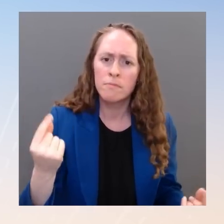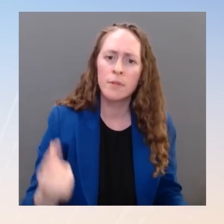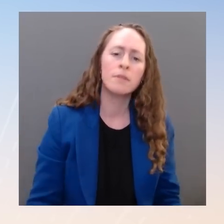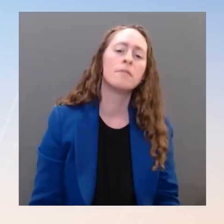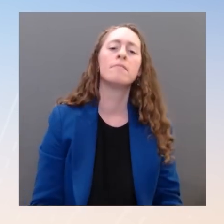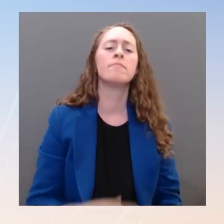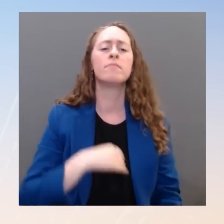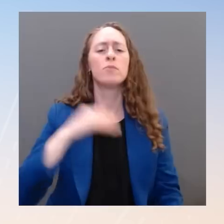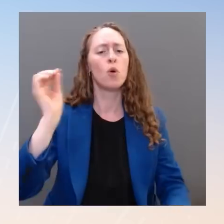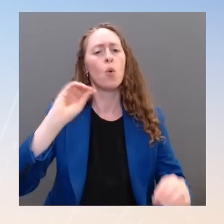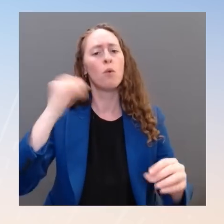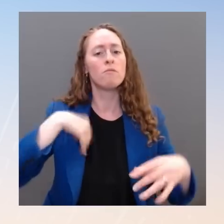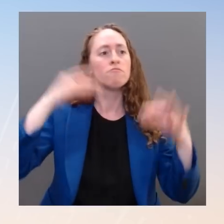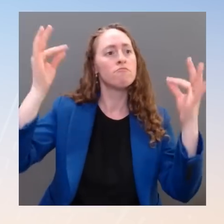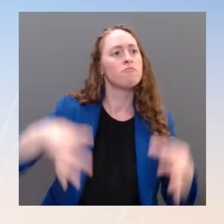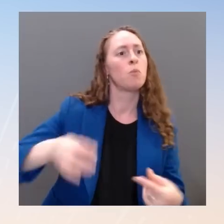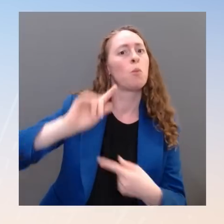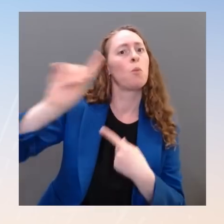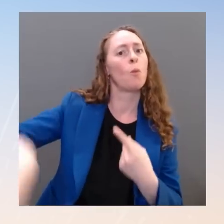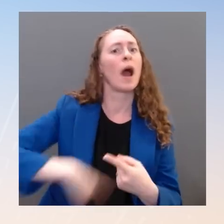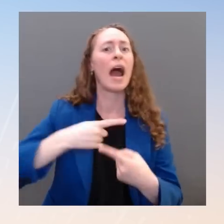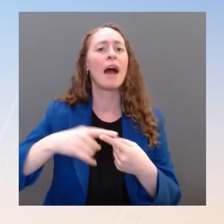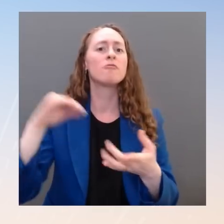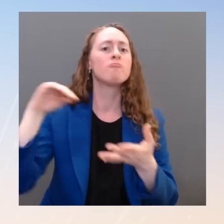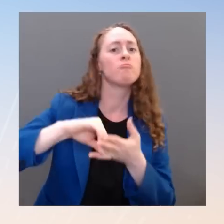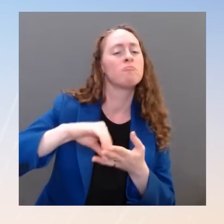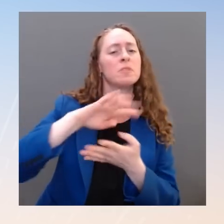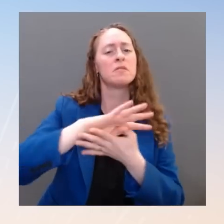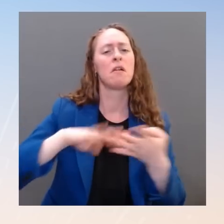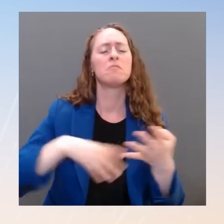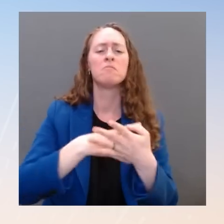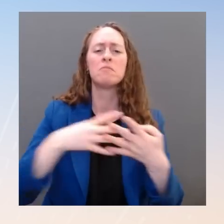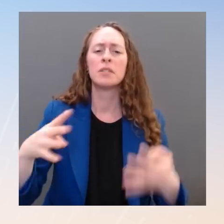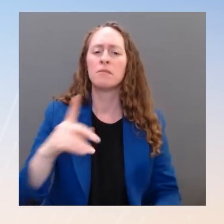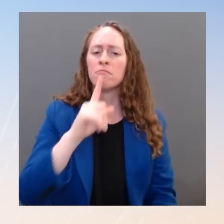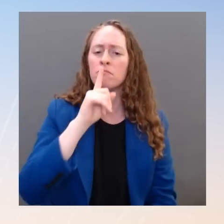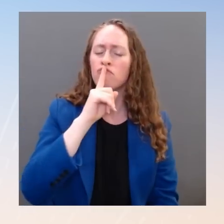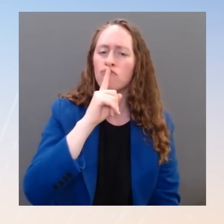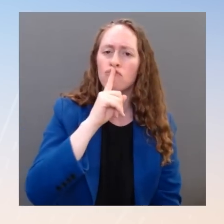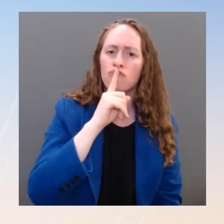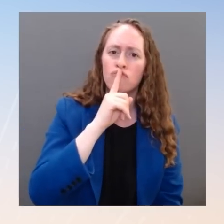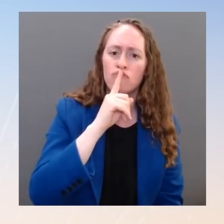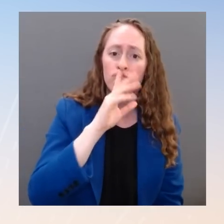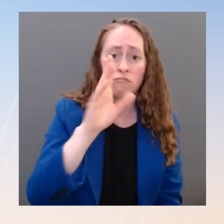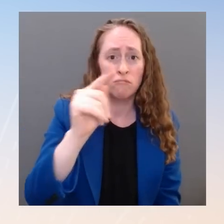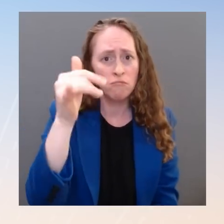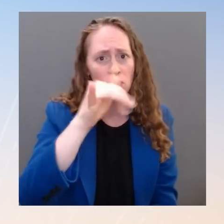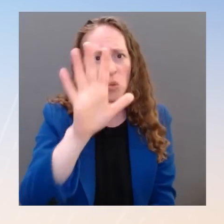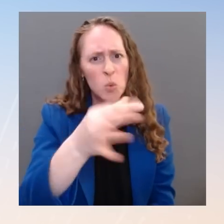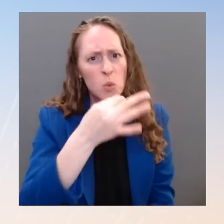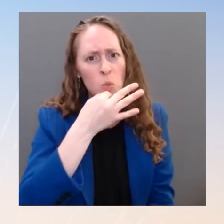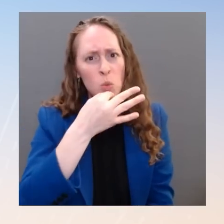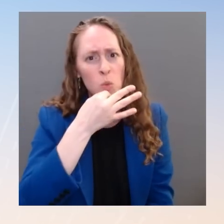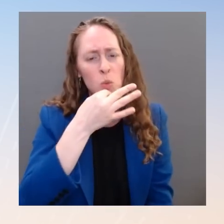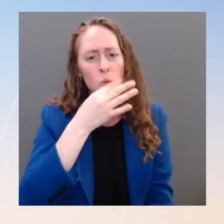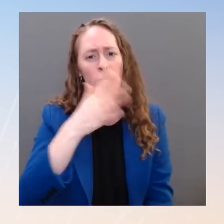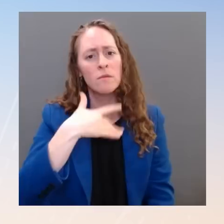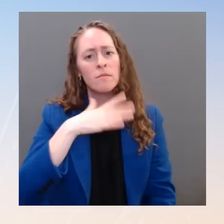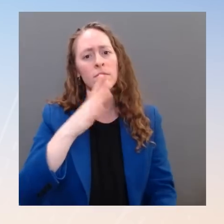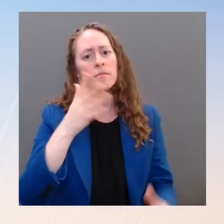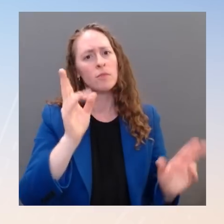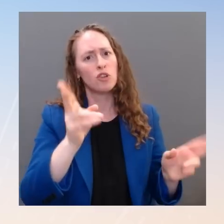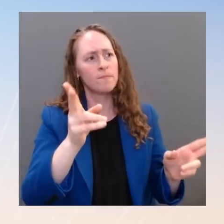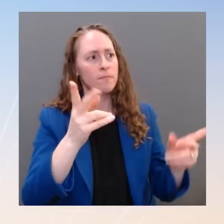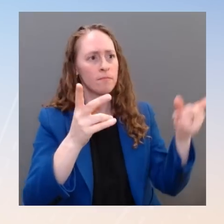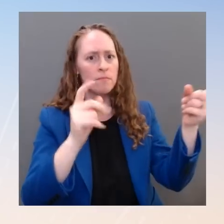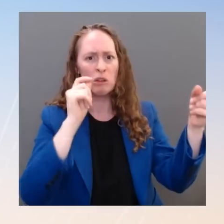I would say that need is urgent, as is the need for COVID funding is urgent. In terms of where we are with spending, just